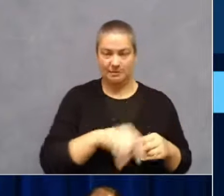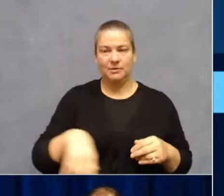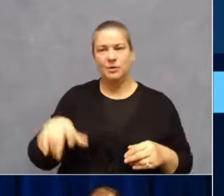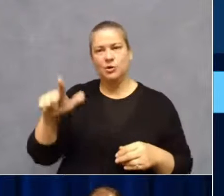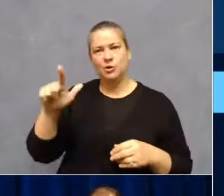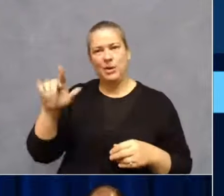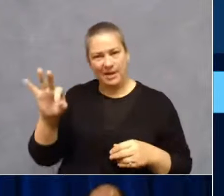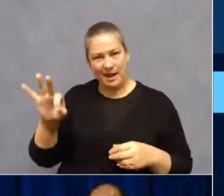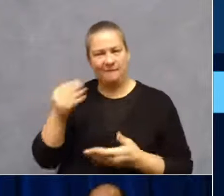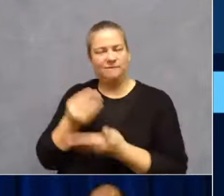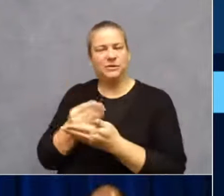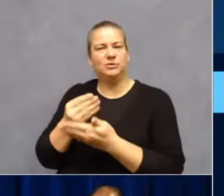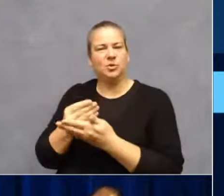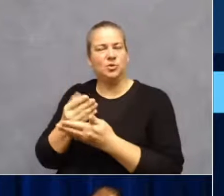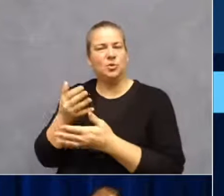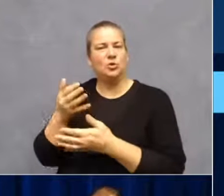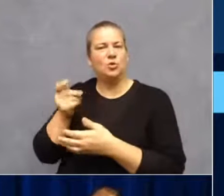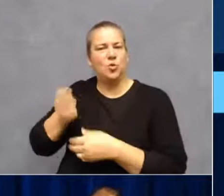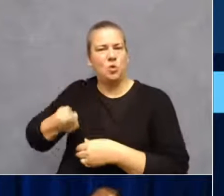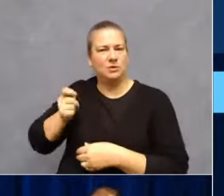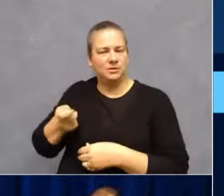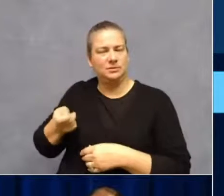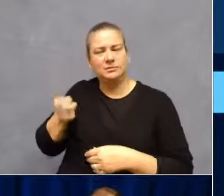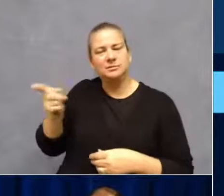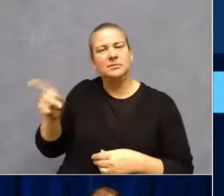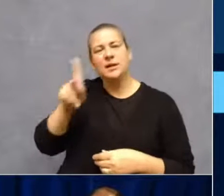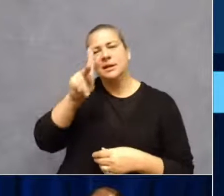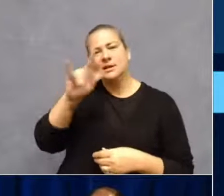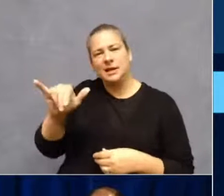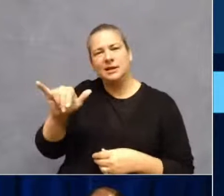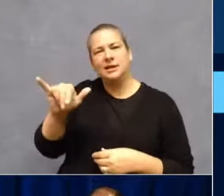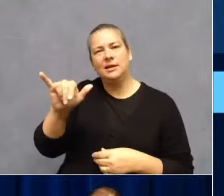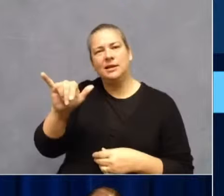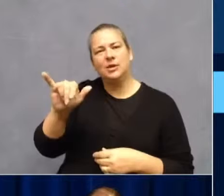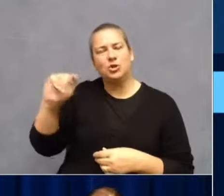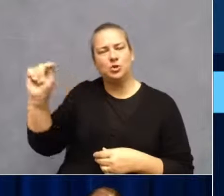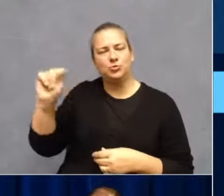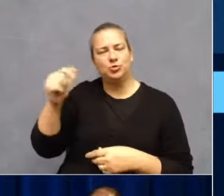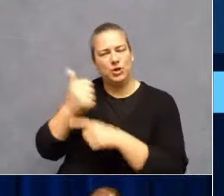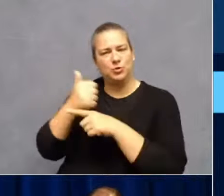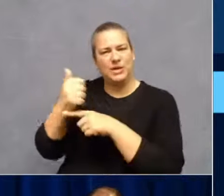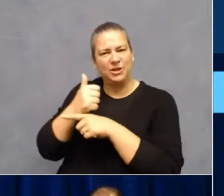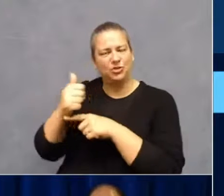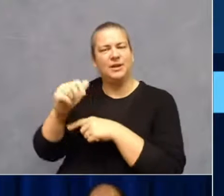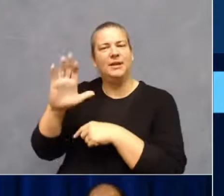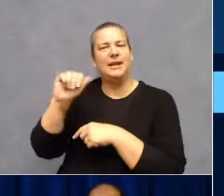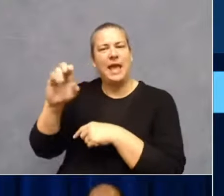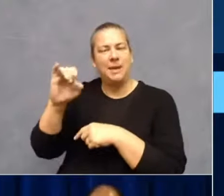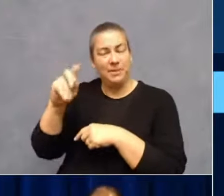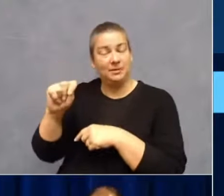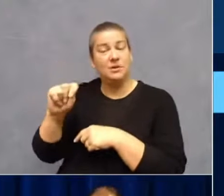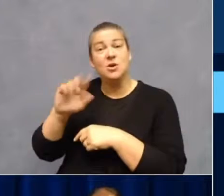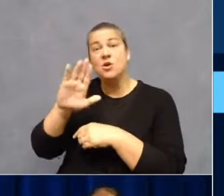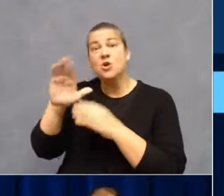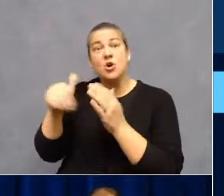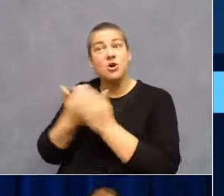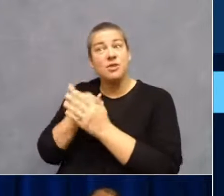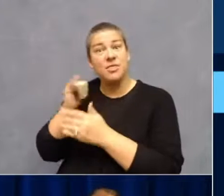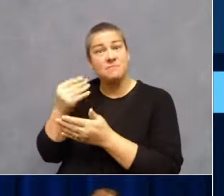courts from the Kentucky Transportation Cabinet. In all cases, the awards are reimbursements for